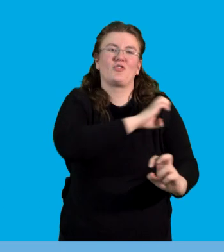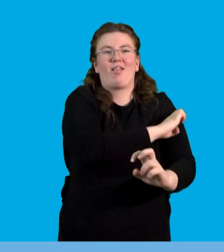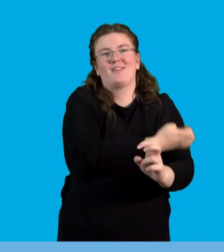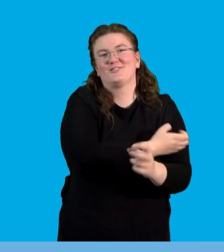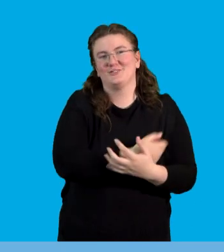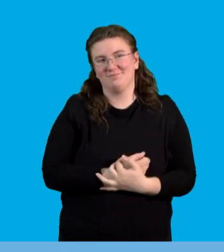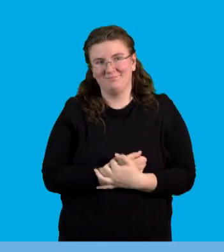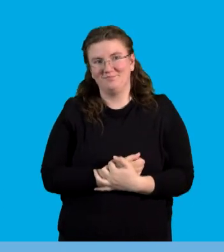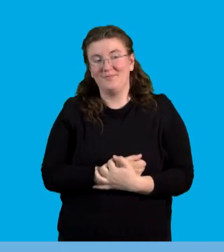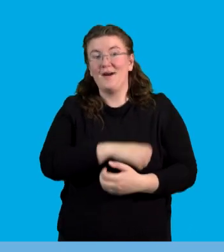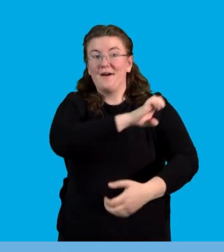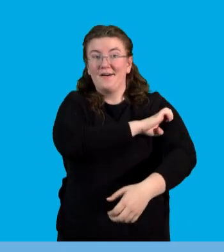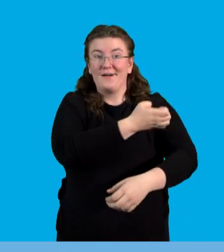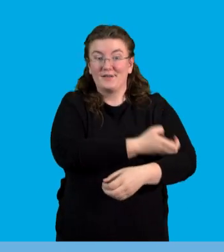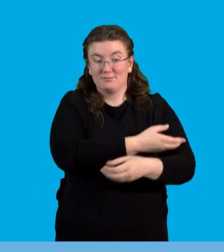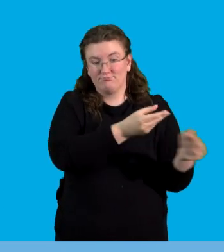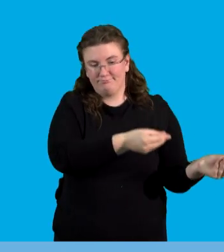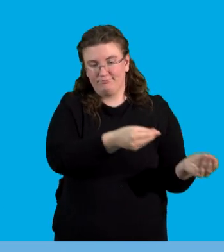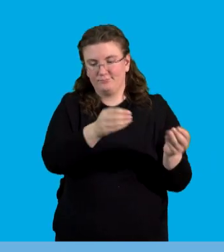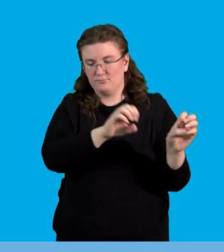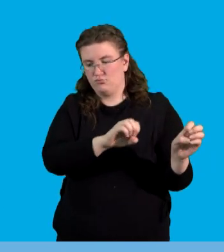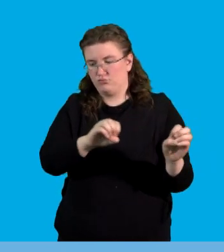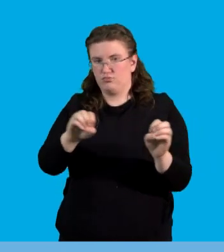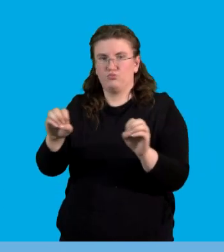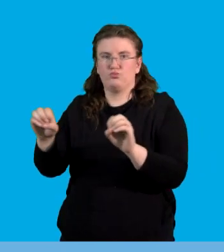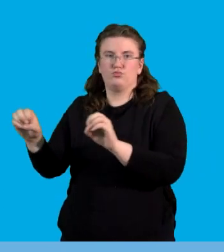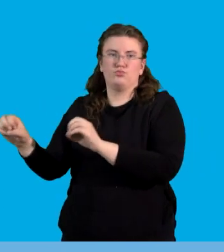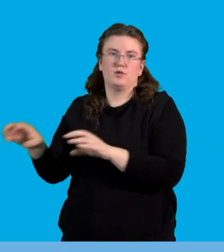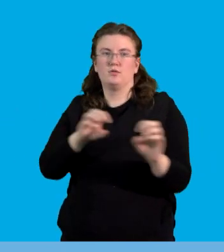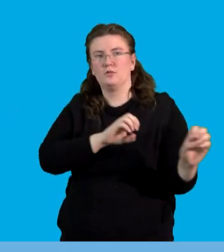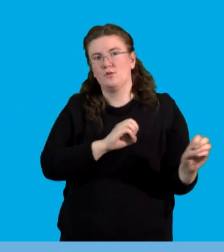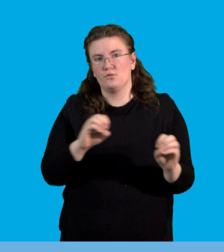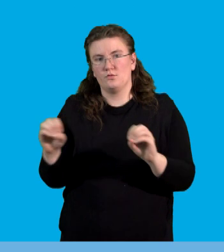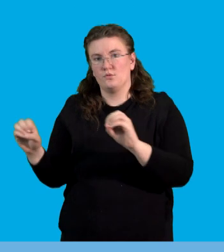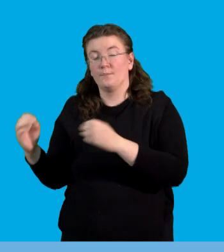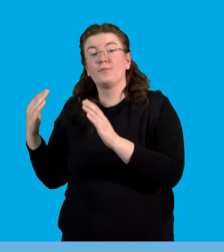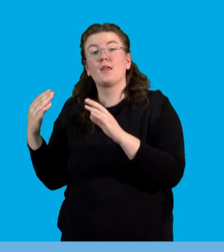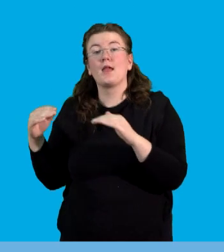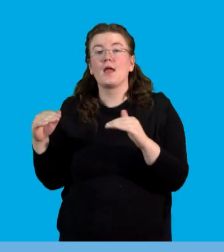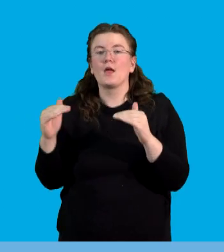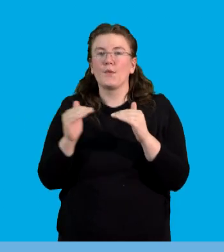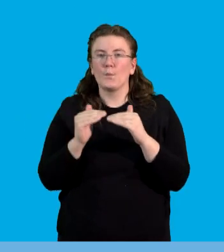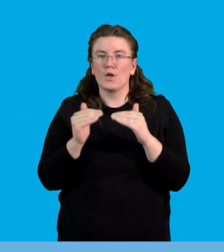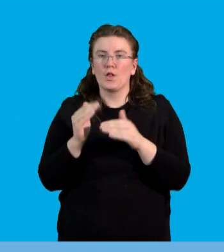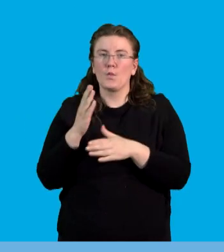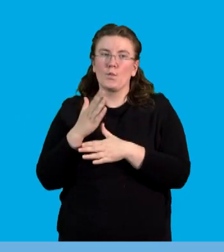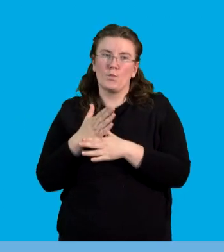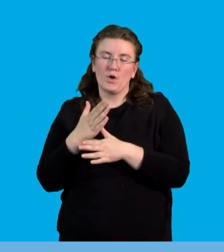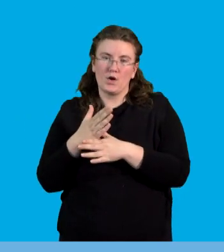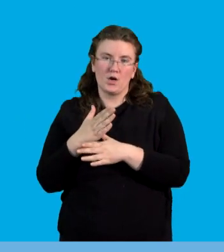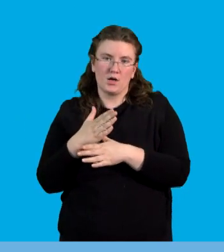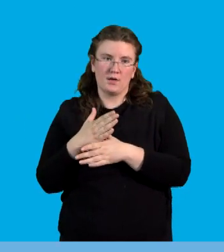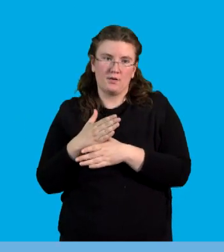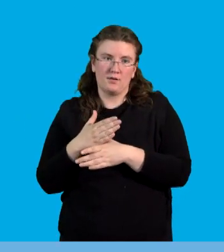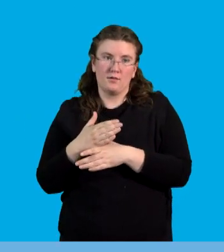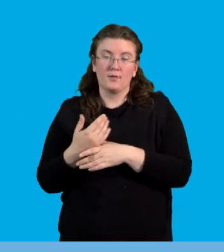energy transferred is equal to the amount of work. So the energy transferred is equal to the amount of work done by the